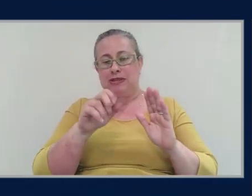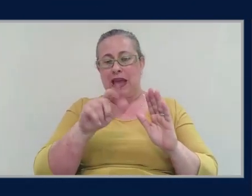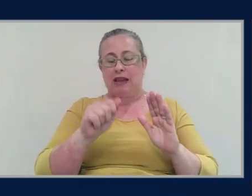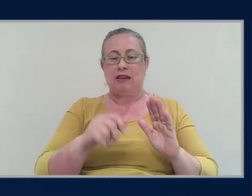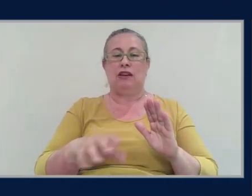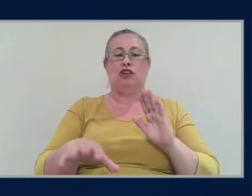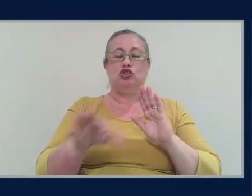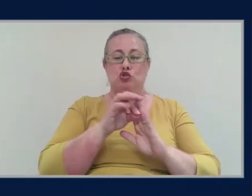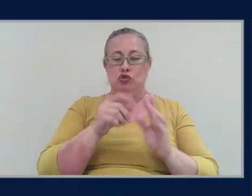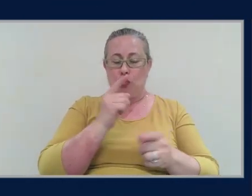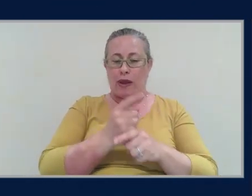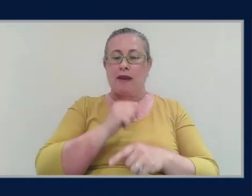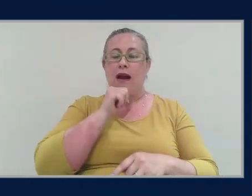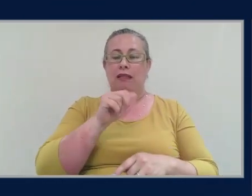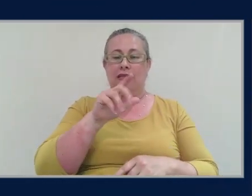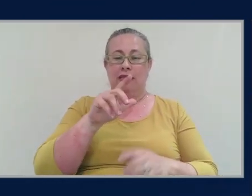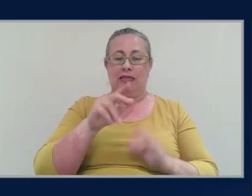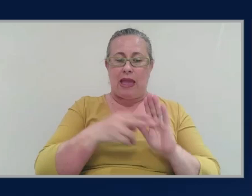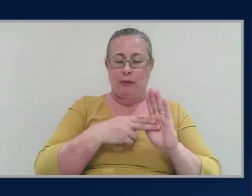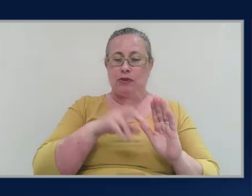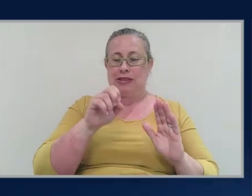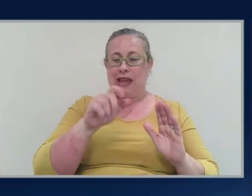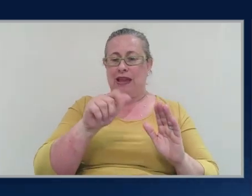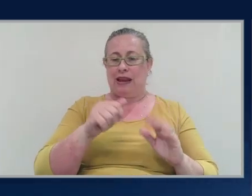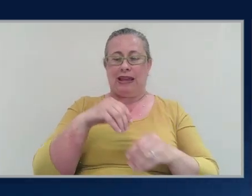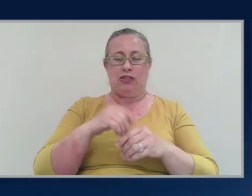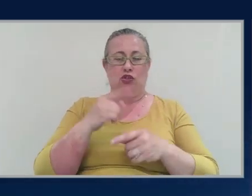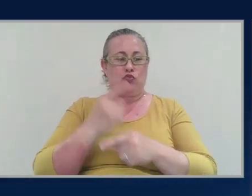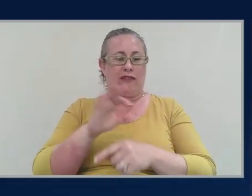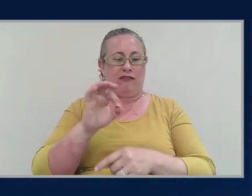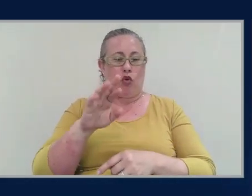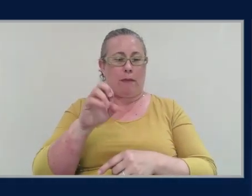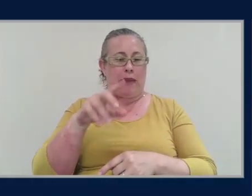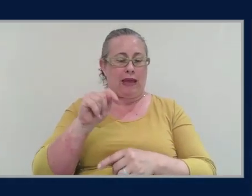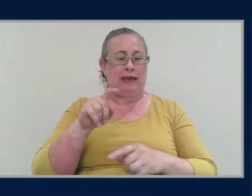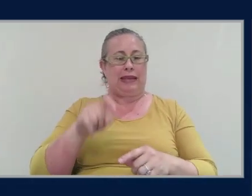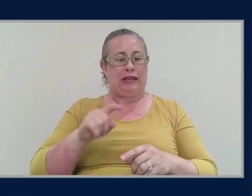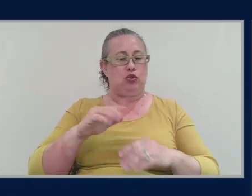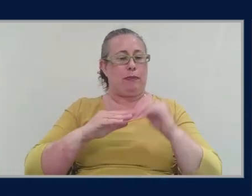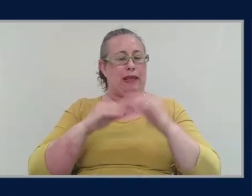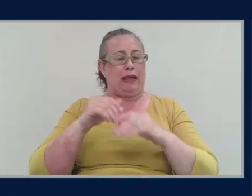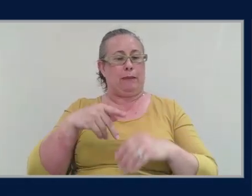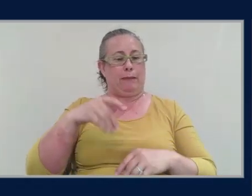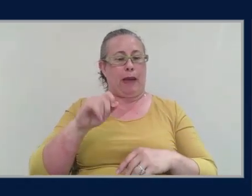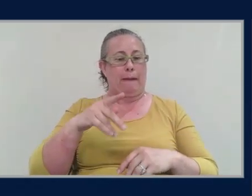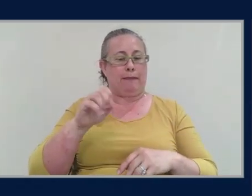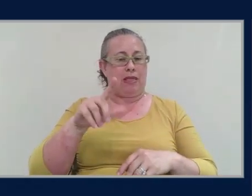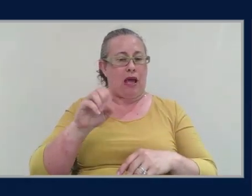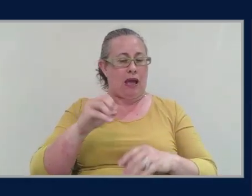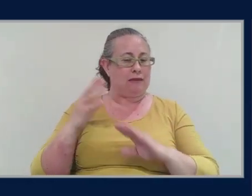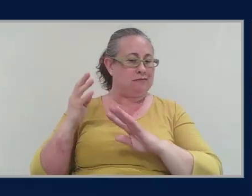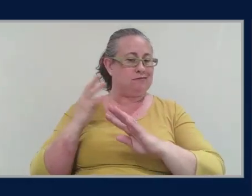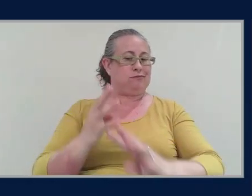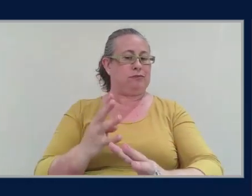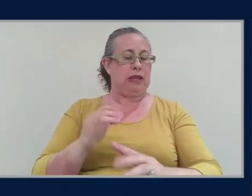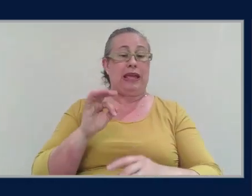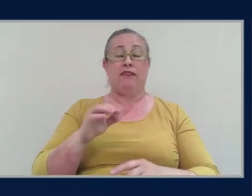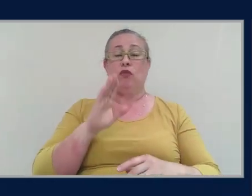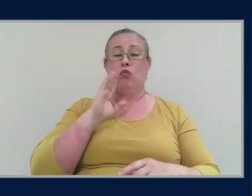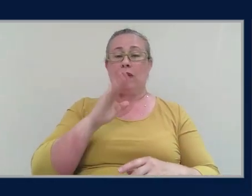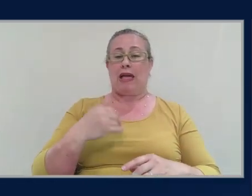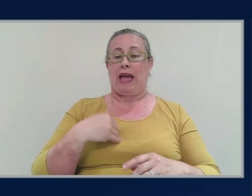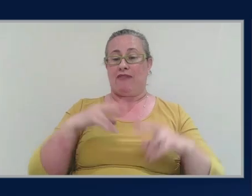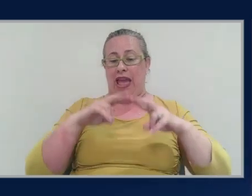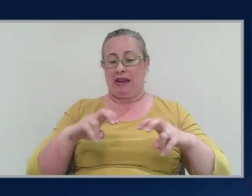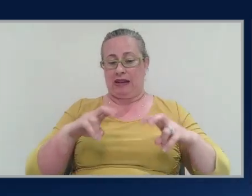data sets in the right formats. So, you need to build these data pipelines, which, if you're going to do analytics in your business, you've already